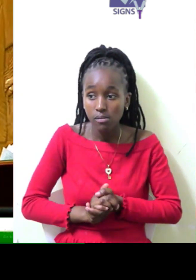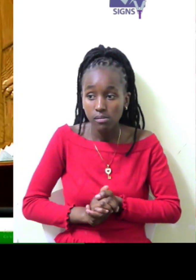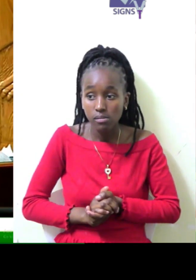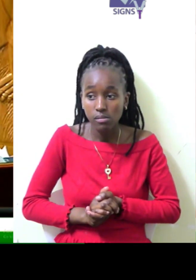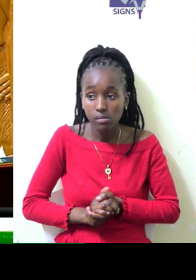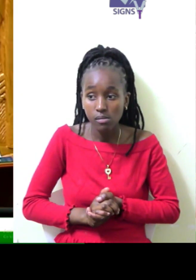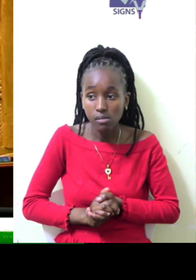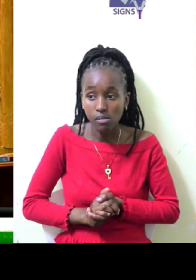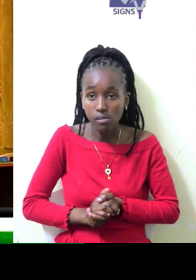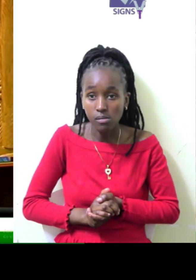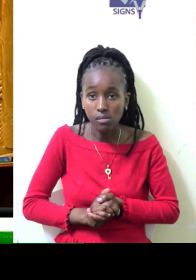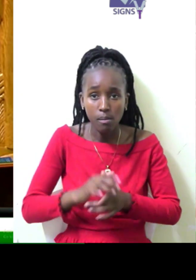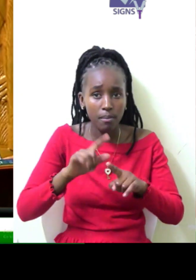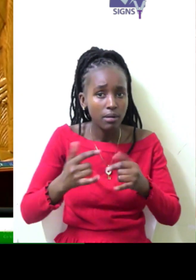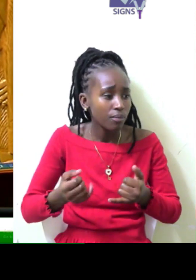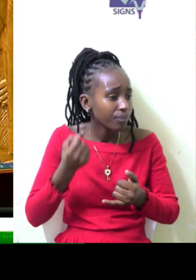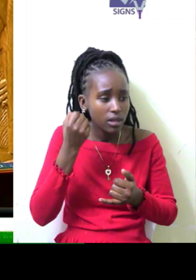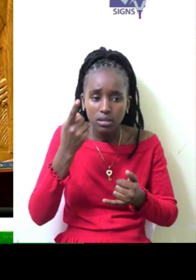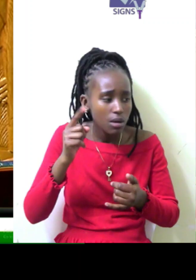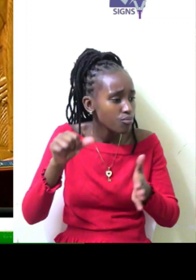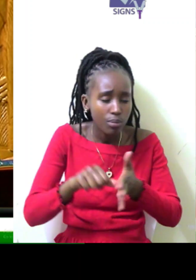is out of order?